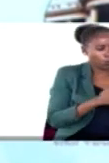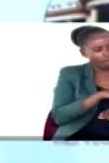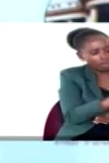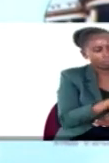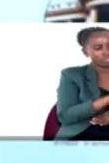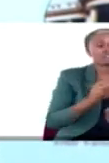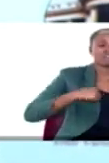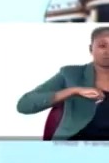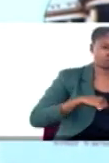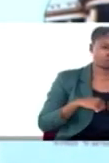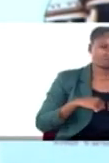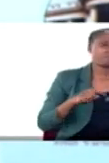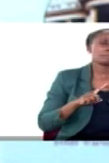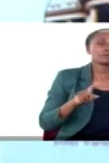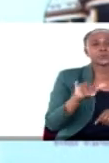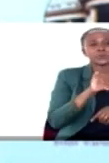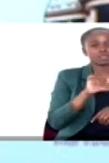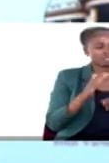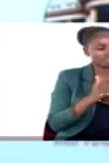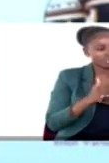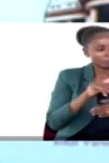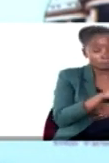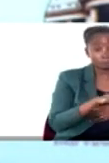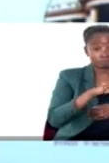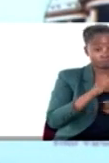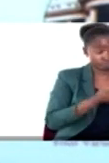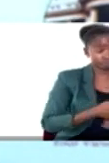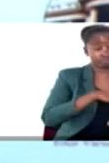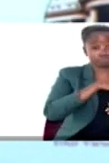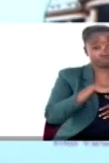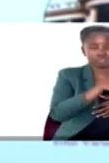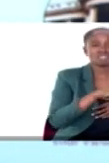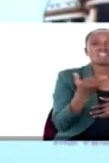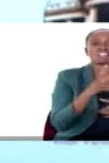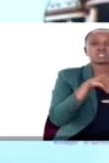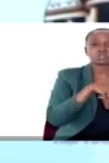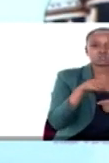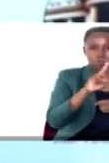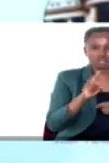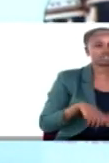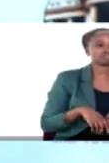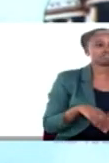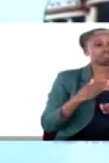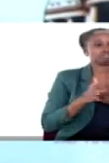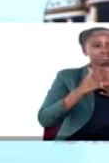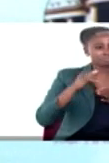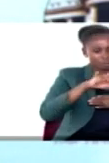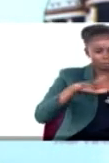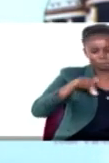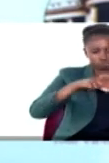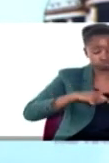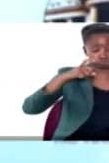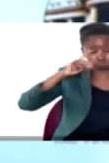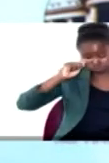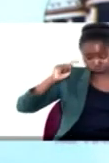those dominant trends? Some of those dominant trends include major demographic shifts that are taking place in the